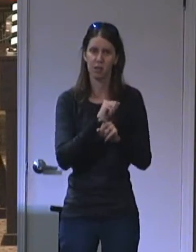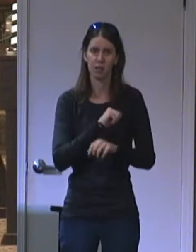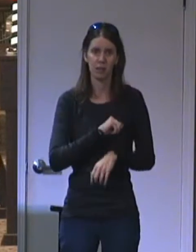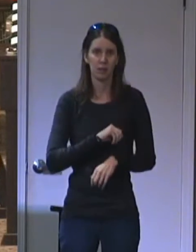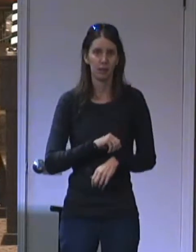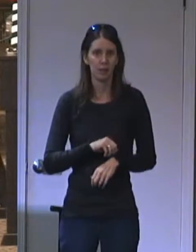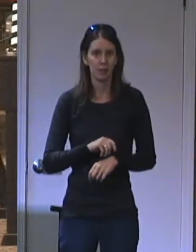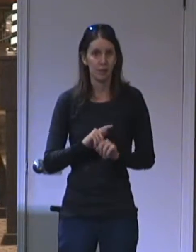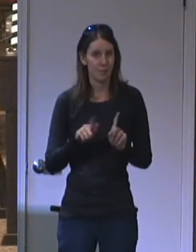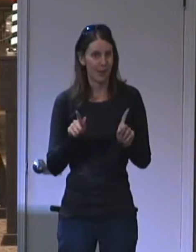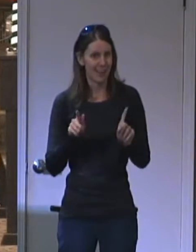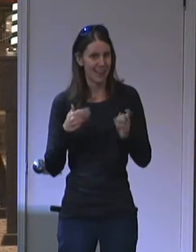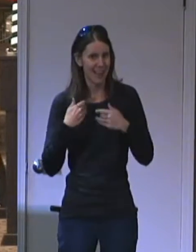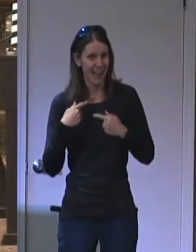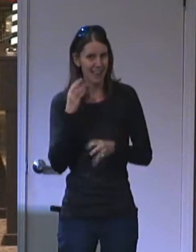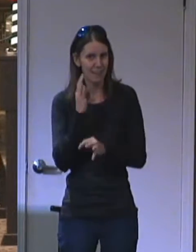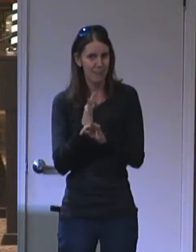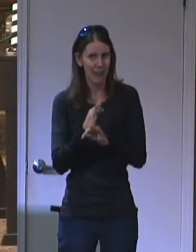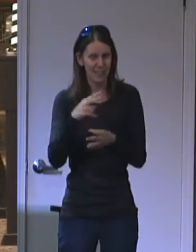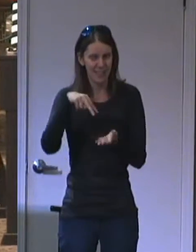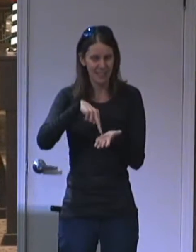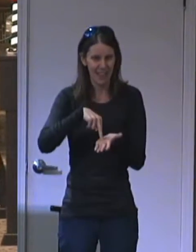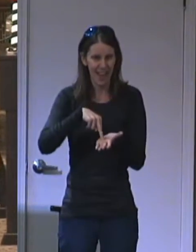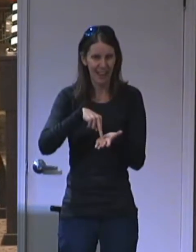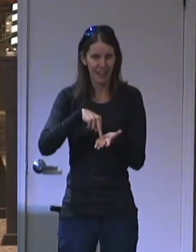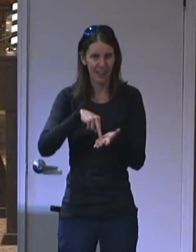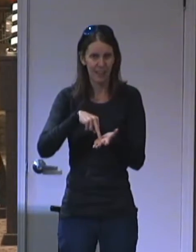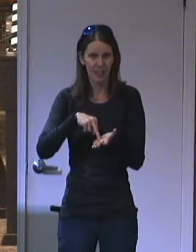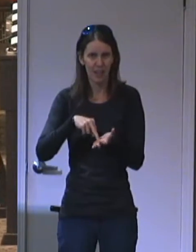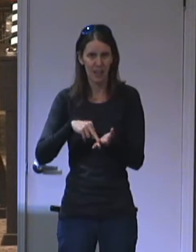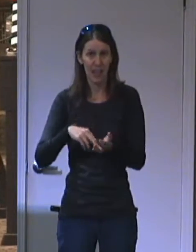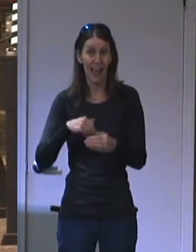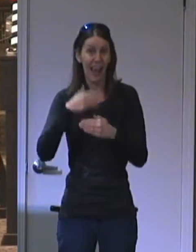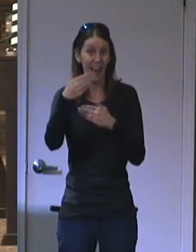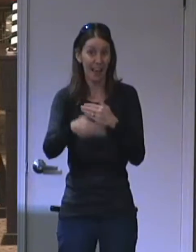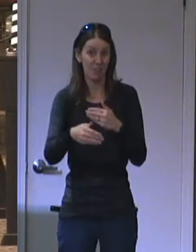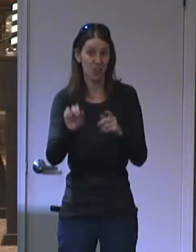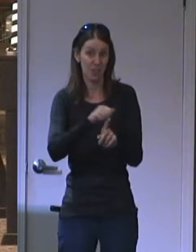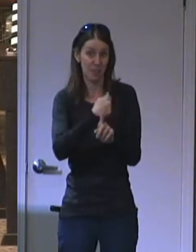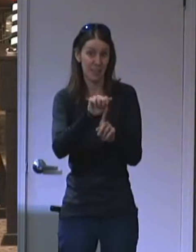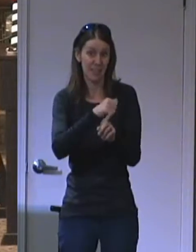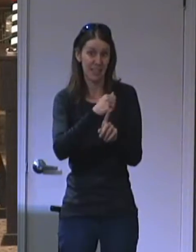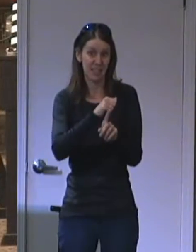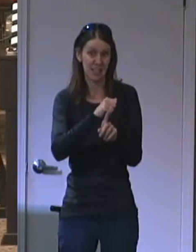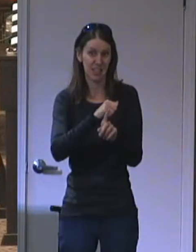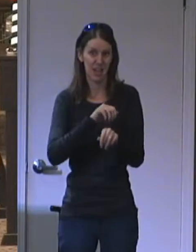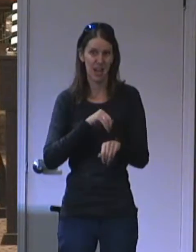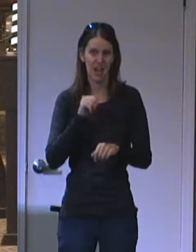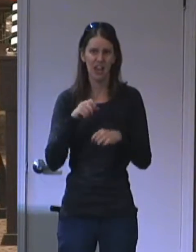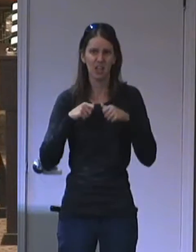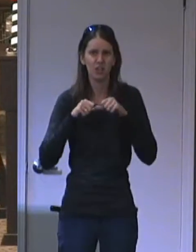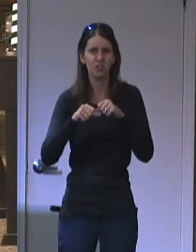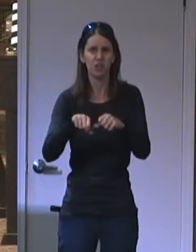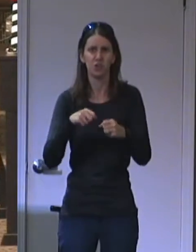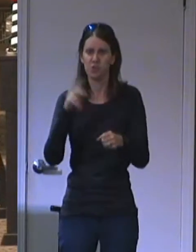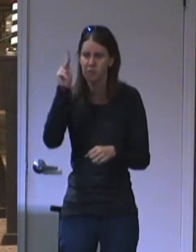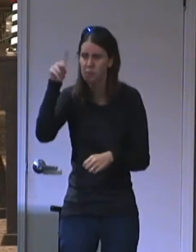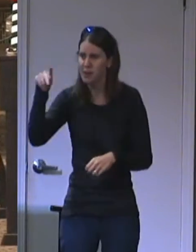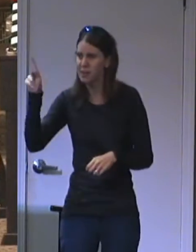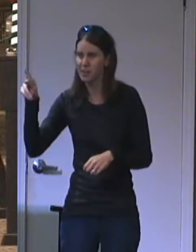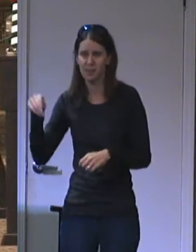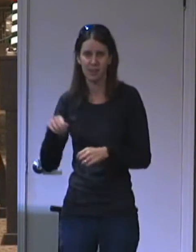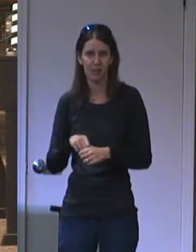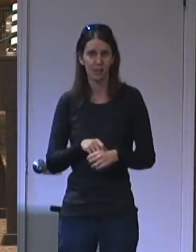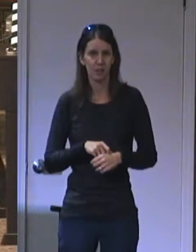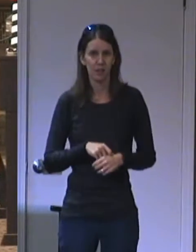And yet he had the faith to stand up, to get up after he'd been stoned, to walk right back into town, to kind of shake the dust off